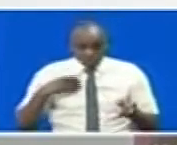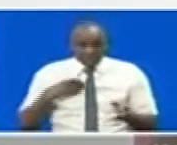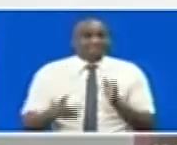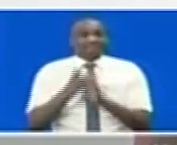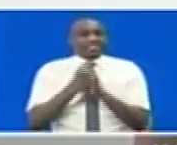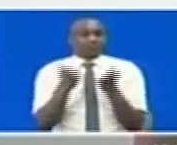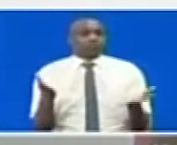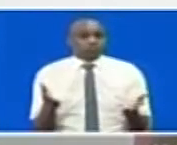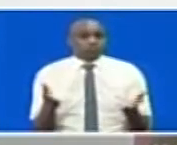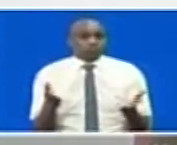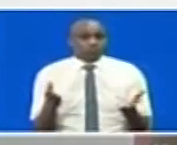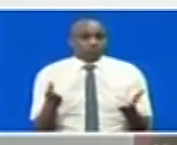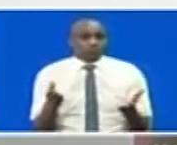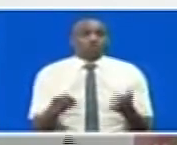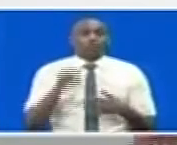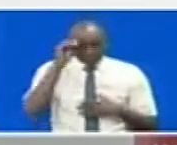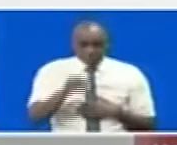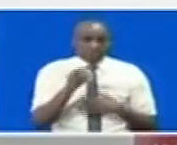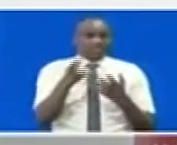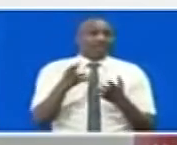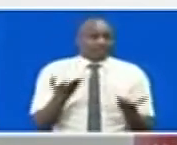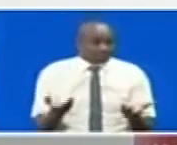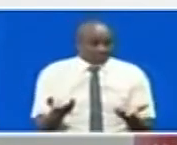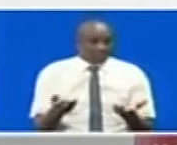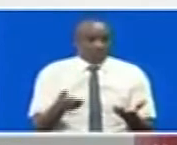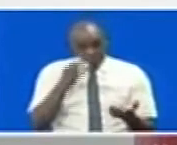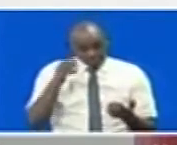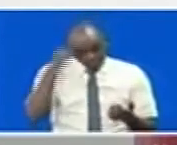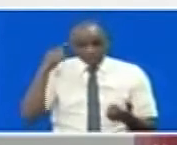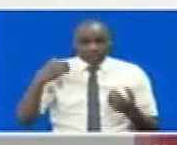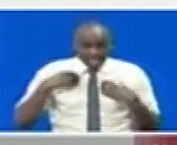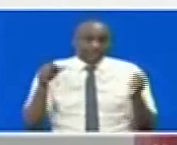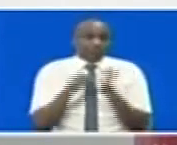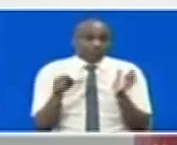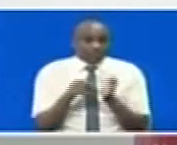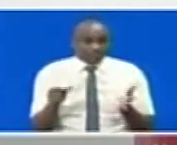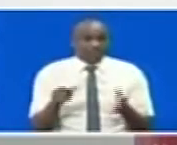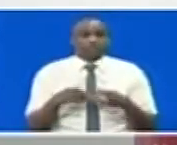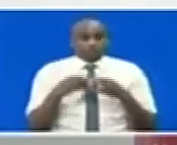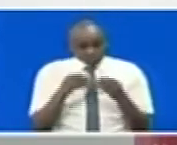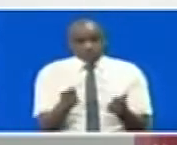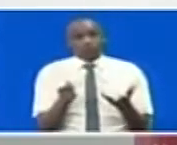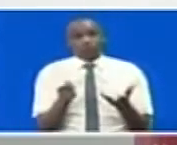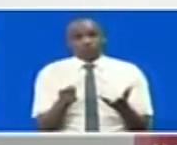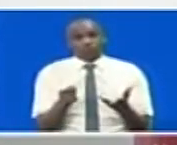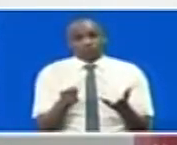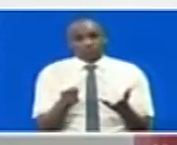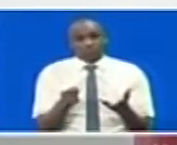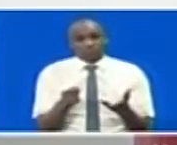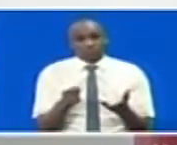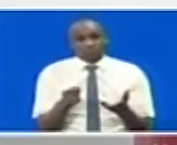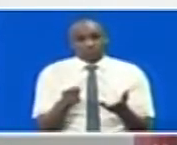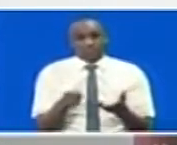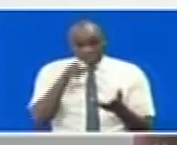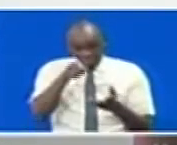impostation. It was put in place because we had a problem to sort out there